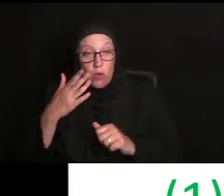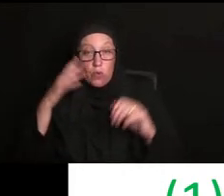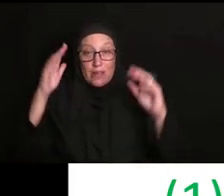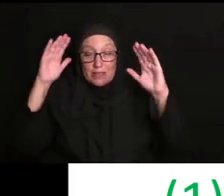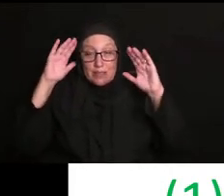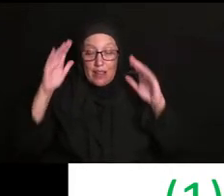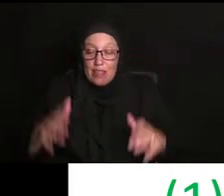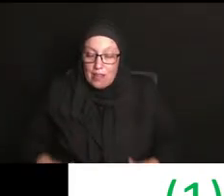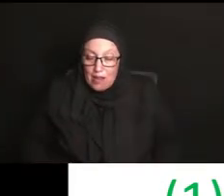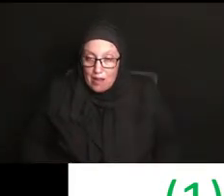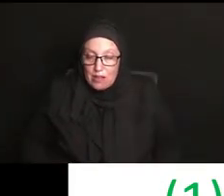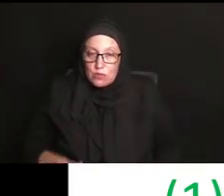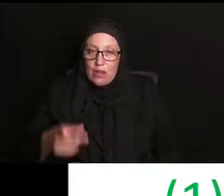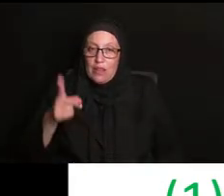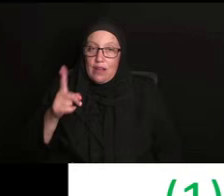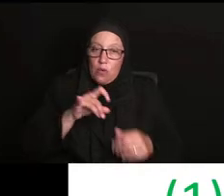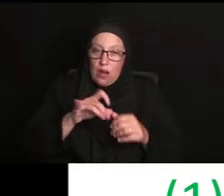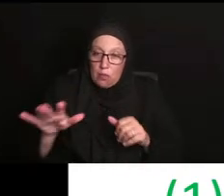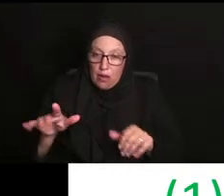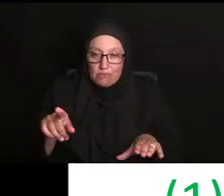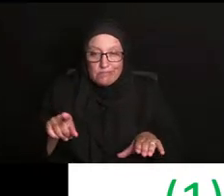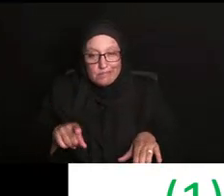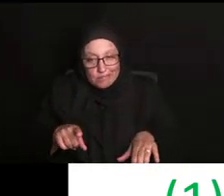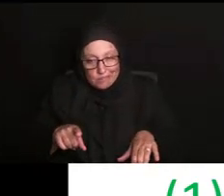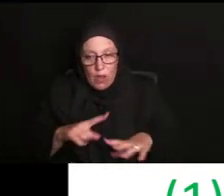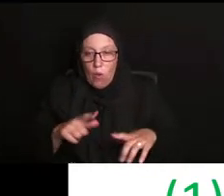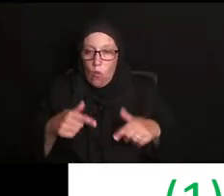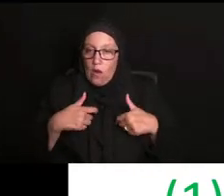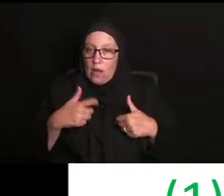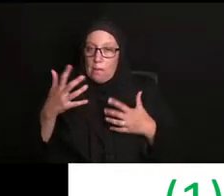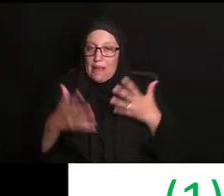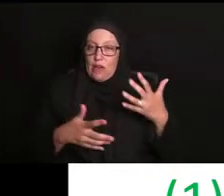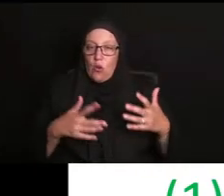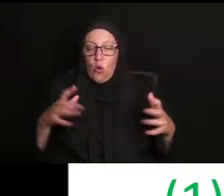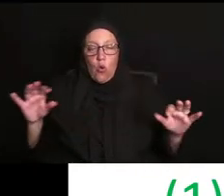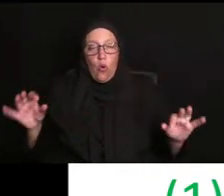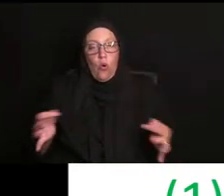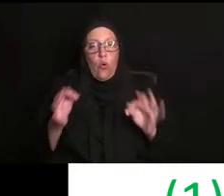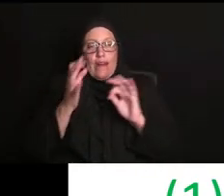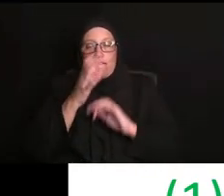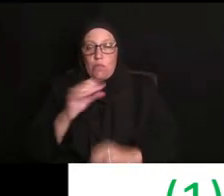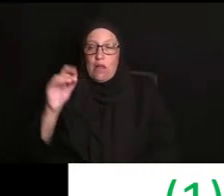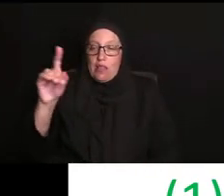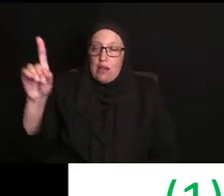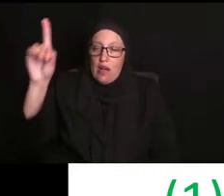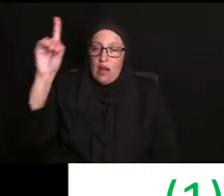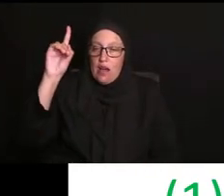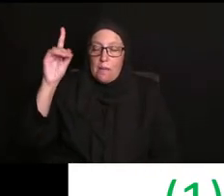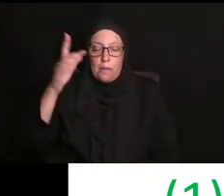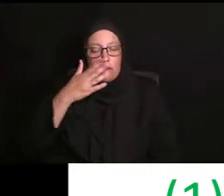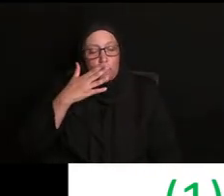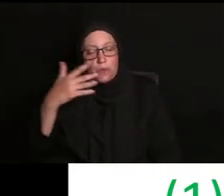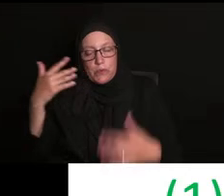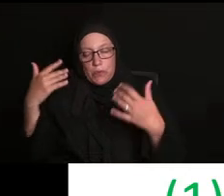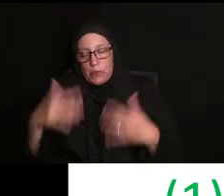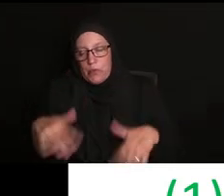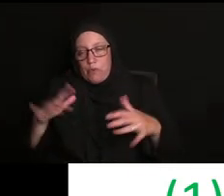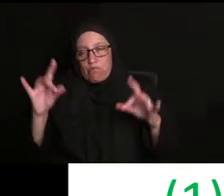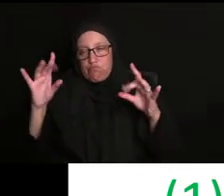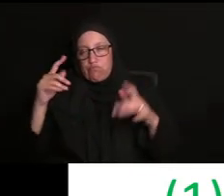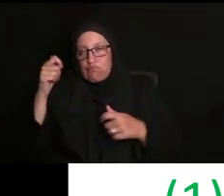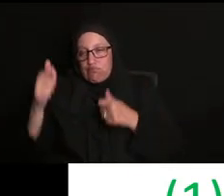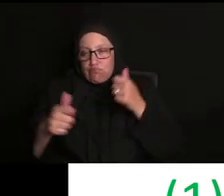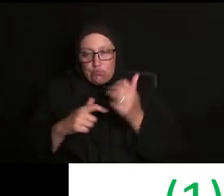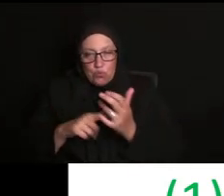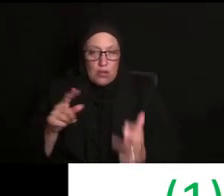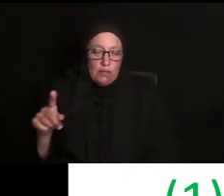tasbih. What we mean is glory be to Allah from any defect. And this is difficult to